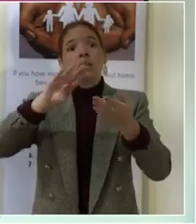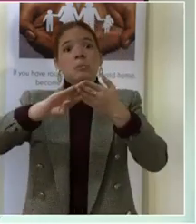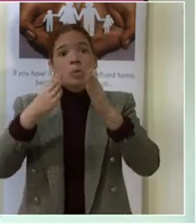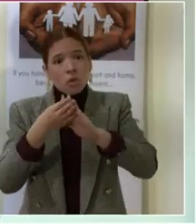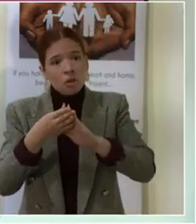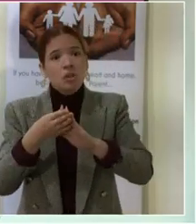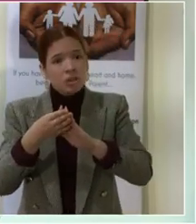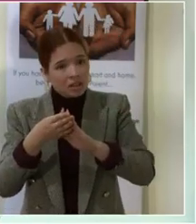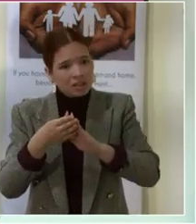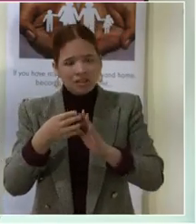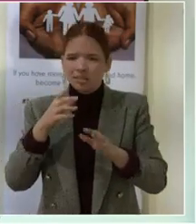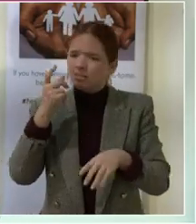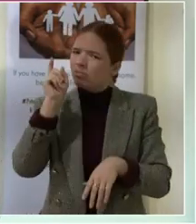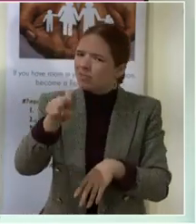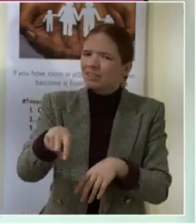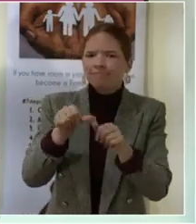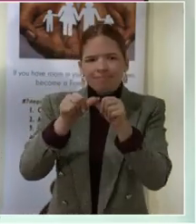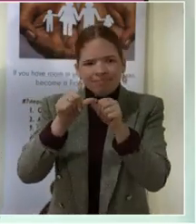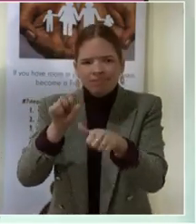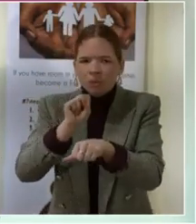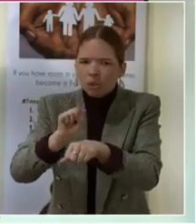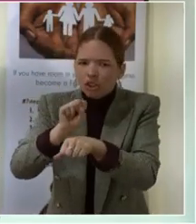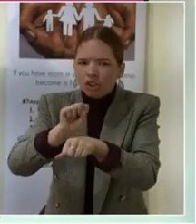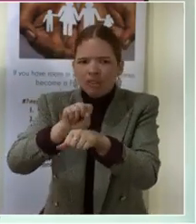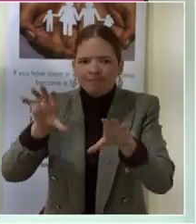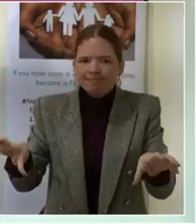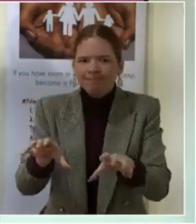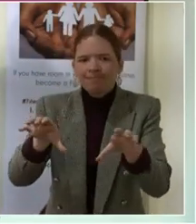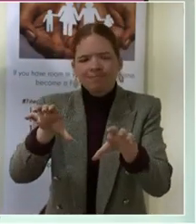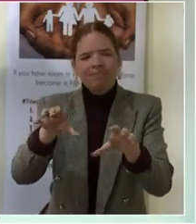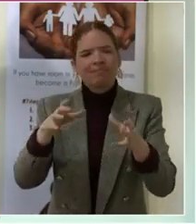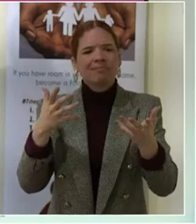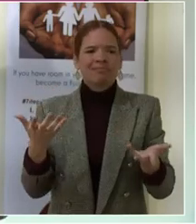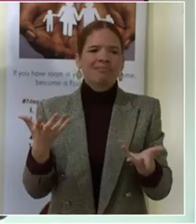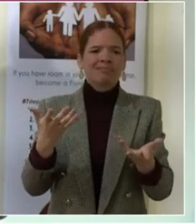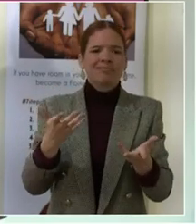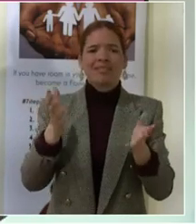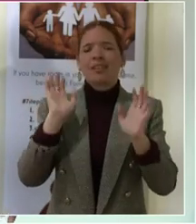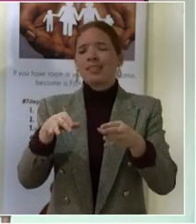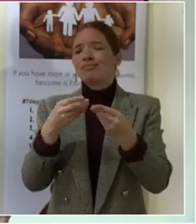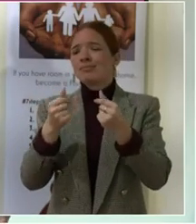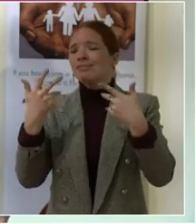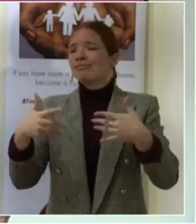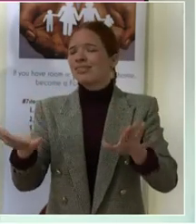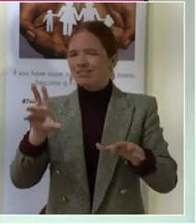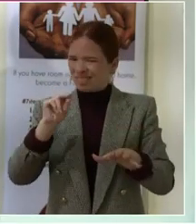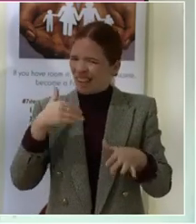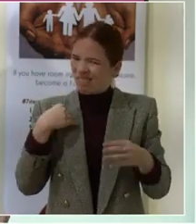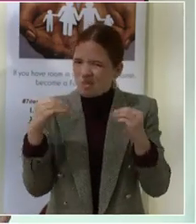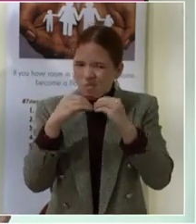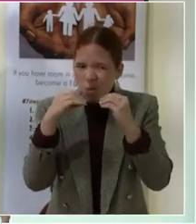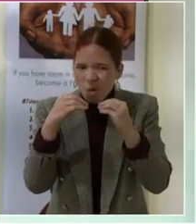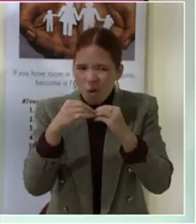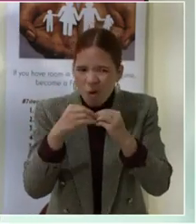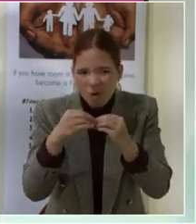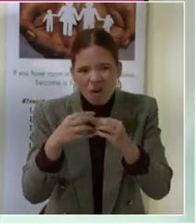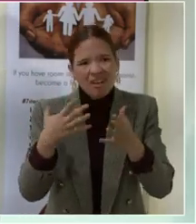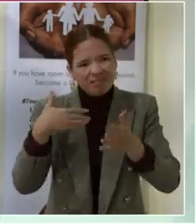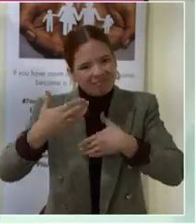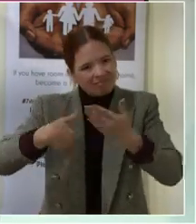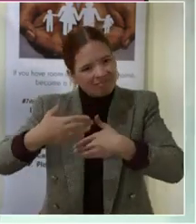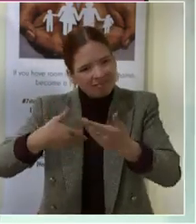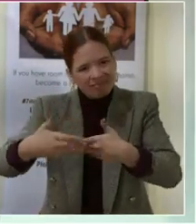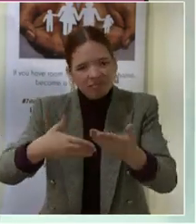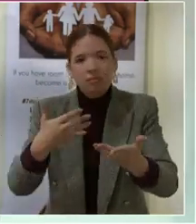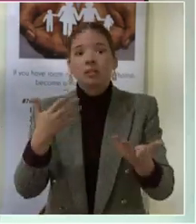have never been of the belief that government has all of the solutions. We are a player. We have a role to play. But the greatest thing we can do is empower other